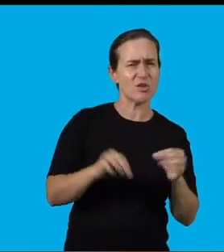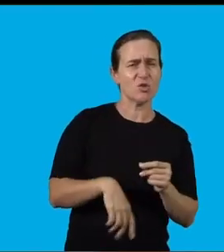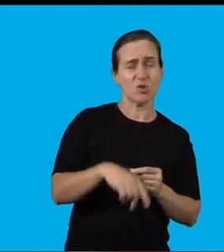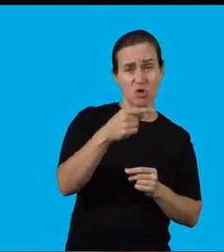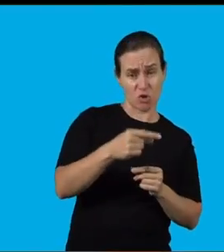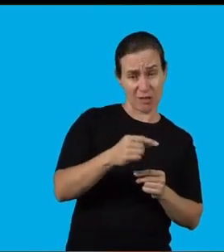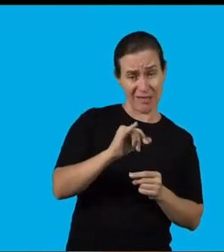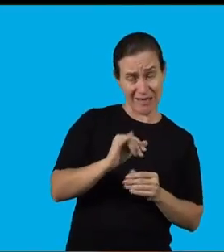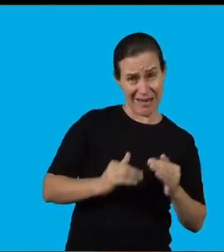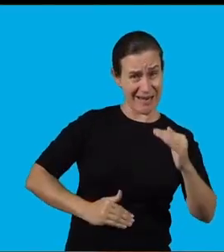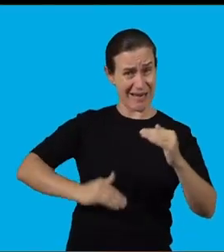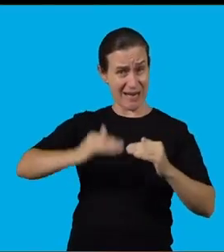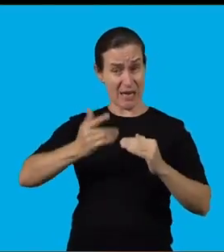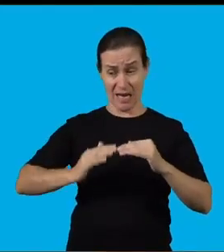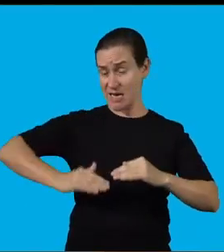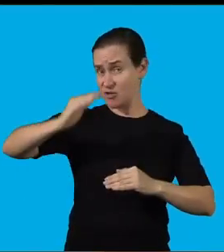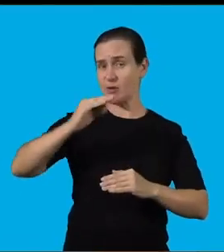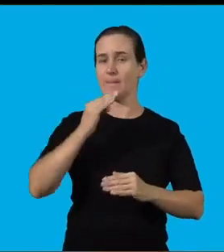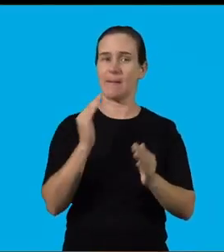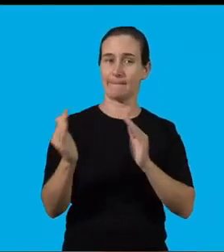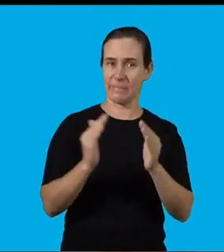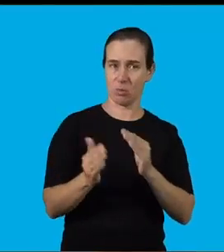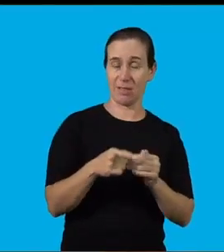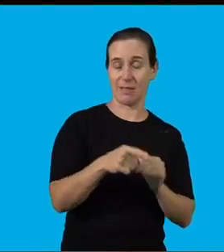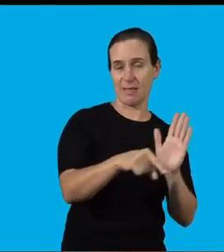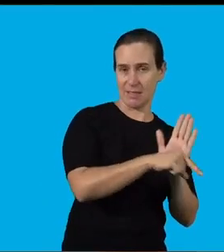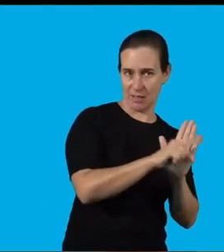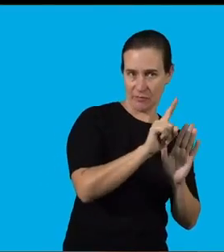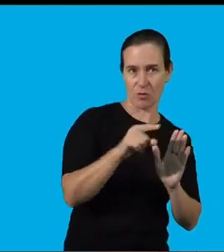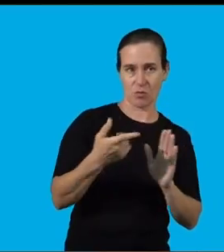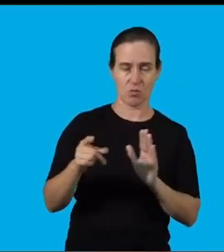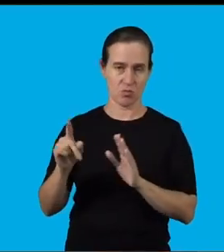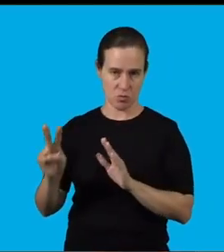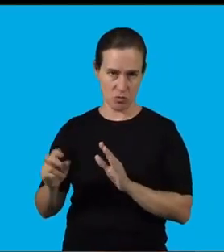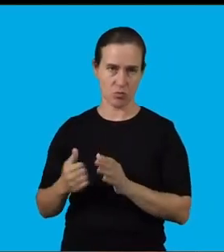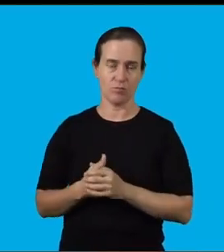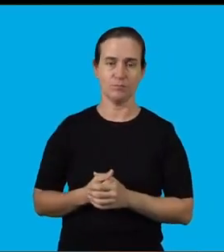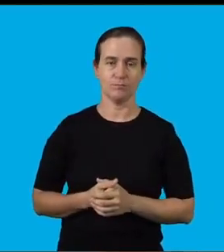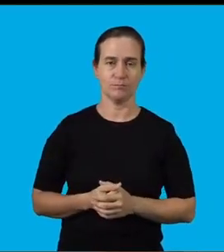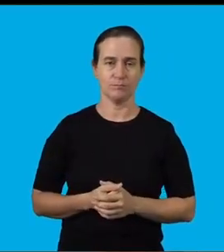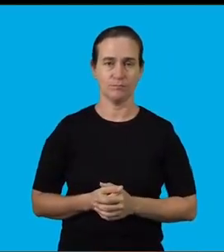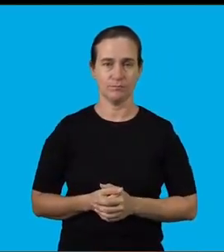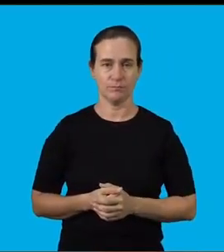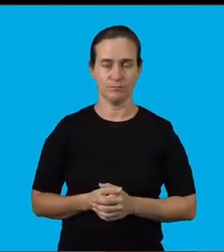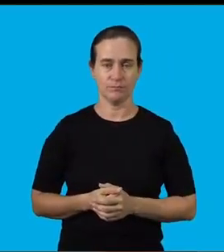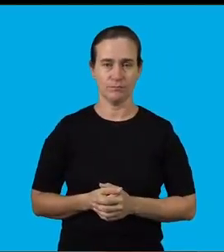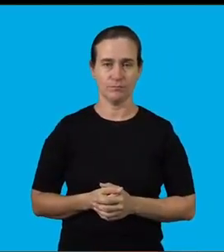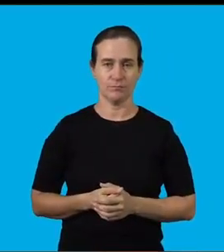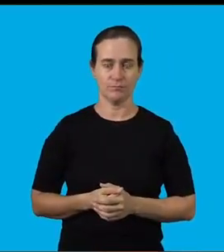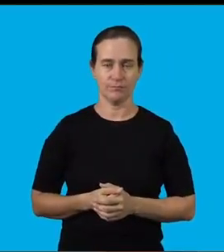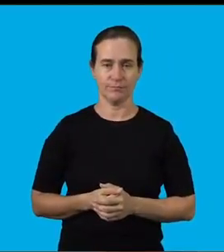g increase? It's only between the x coordinates of the turning points. In this case, it's between -1 and